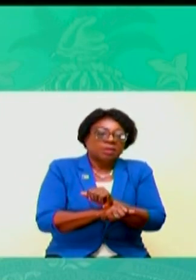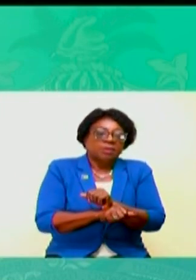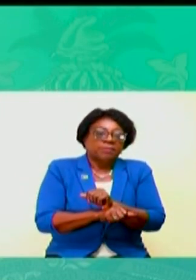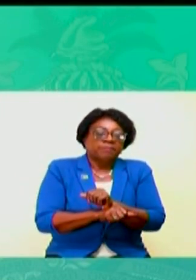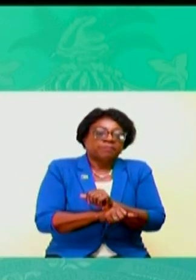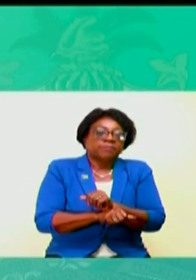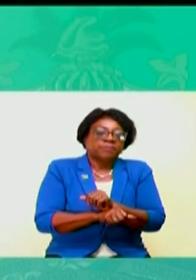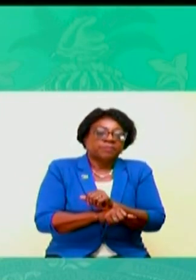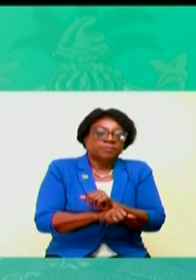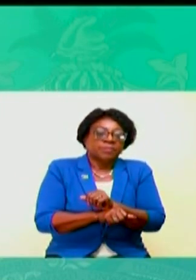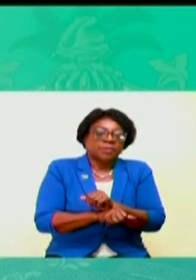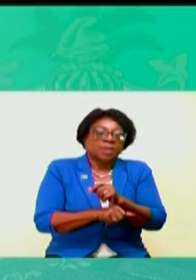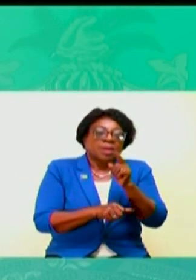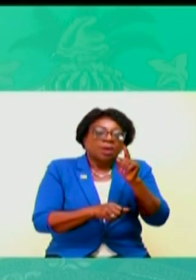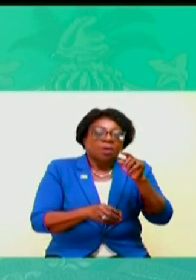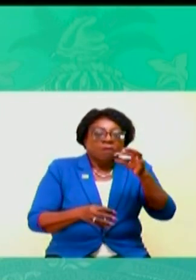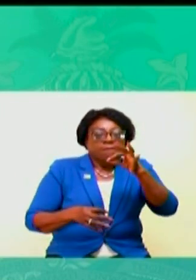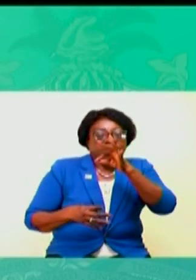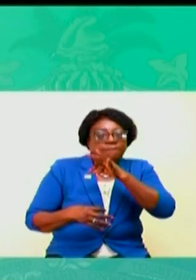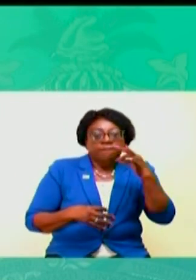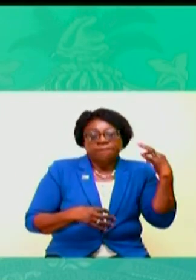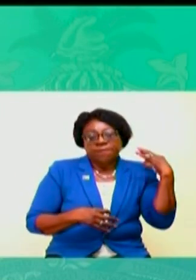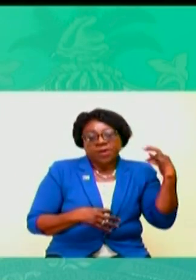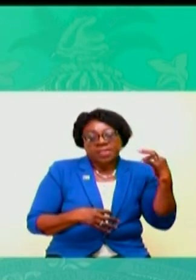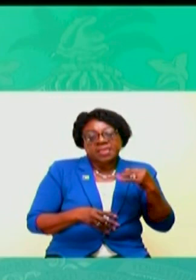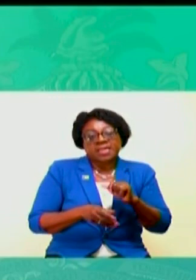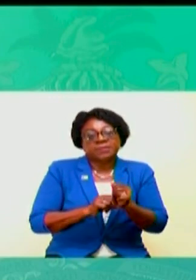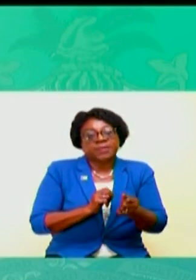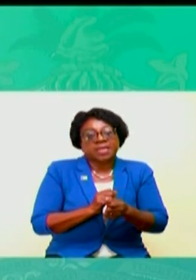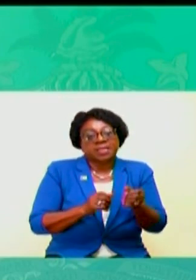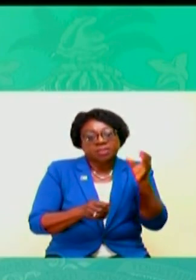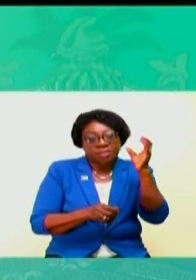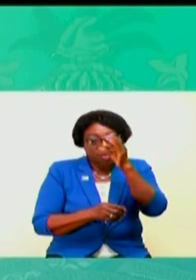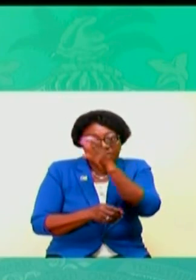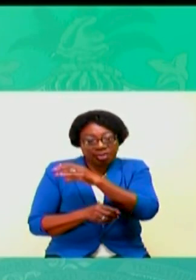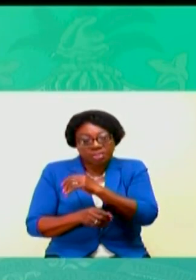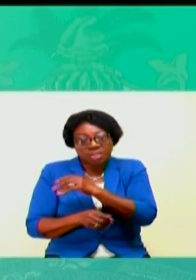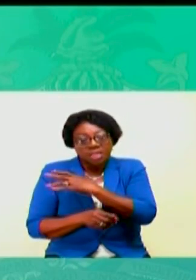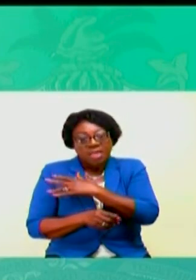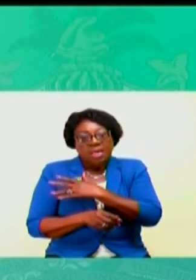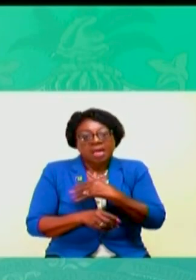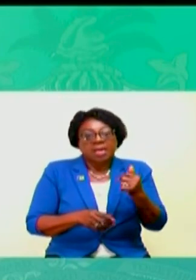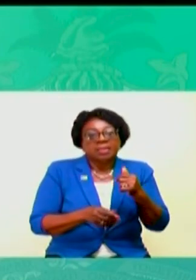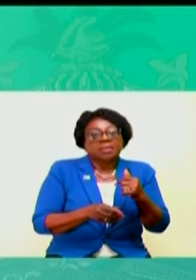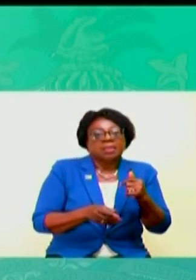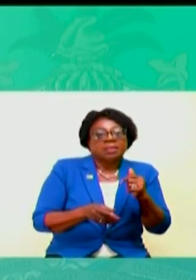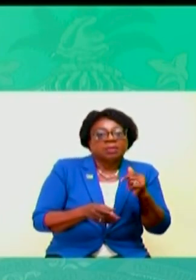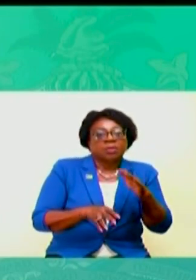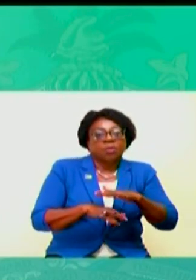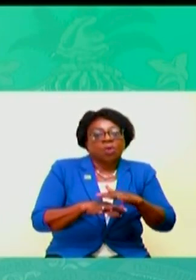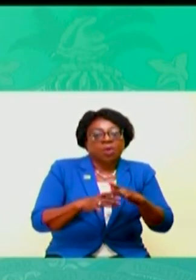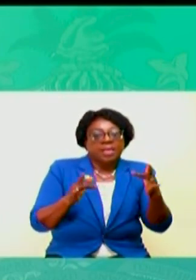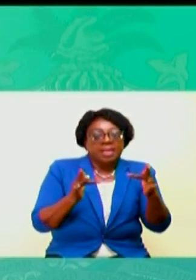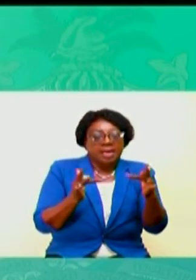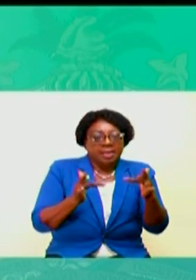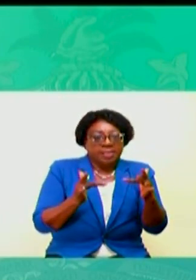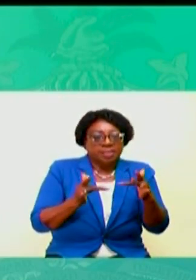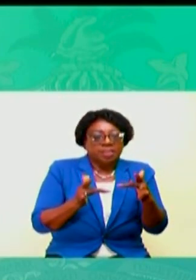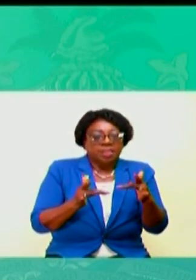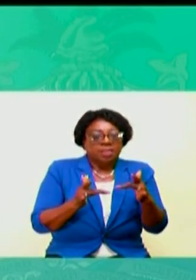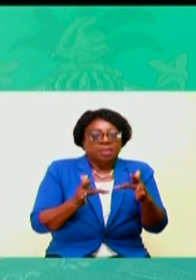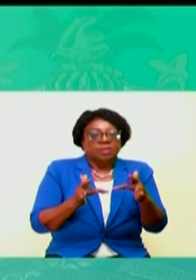qualifications. Volunteers would then search various advertisements and the Ministry of Labor's database to match qualifications with worn